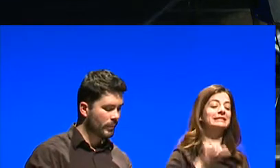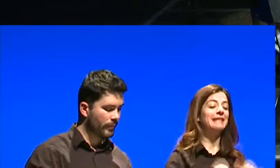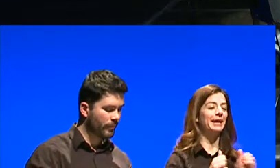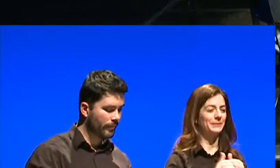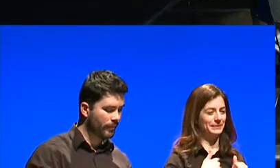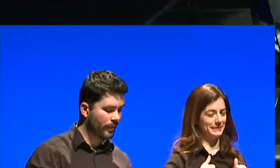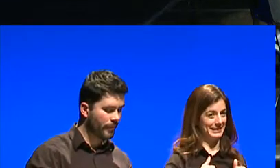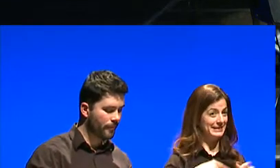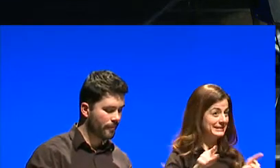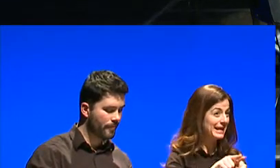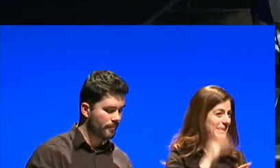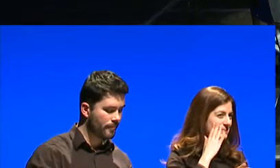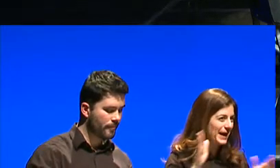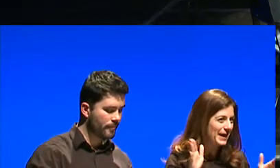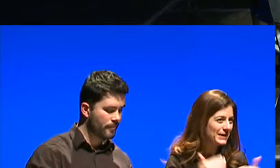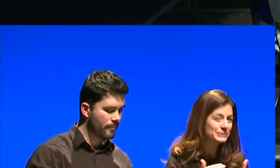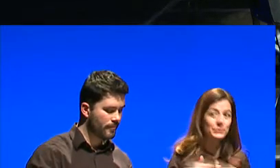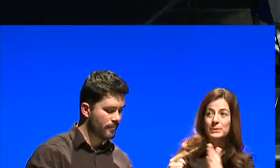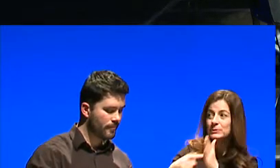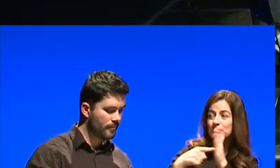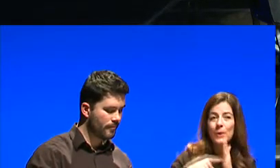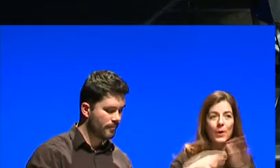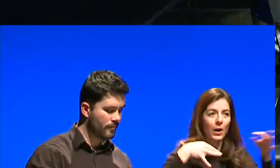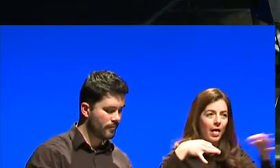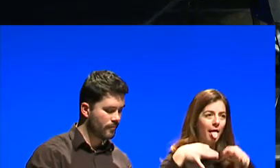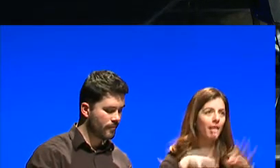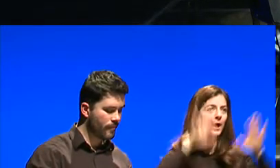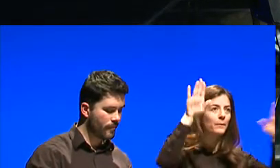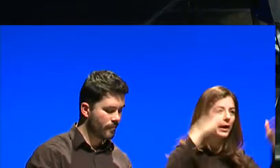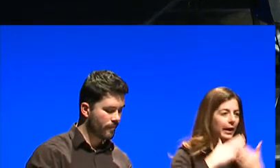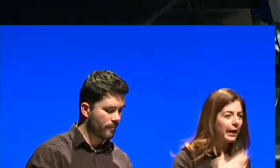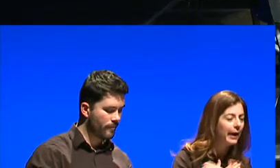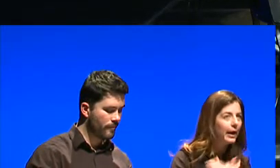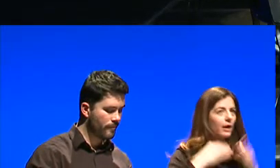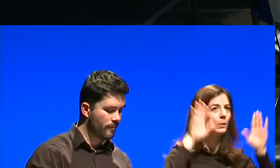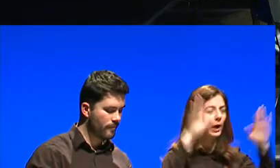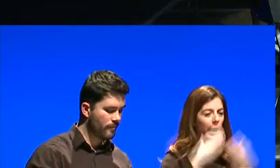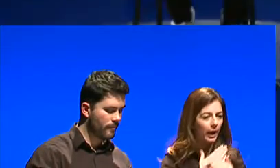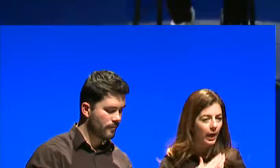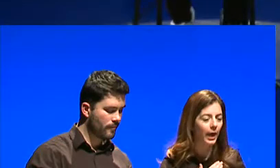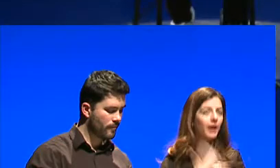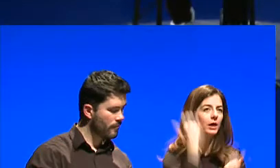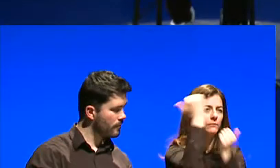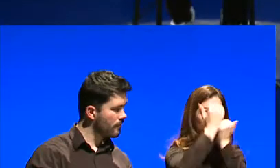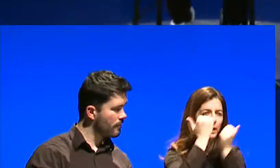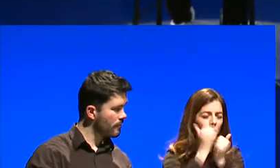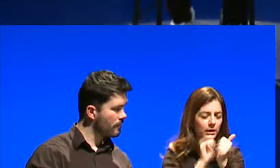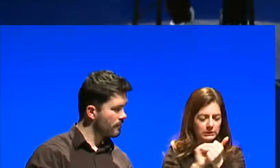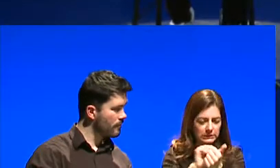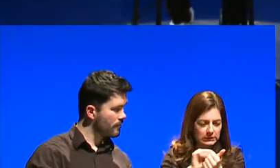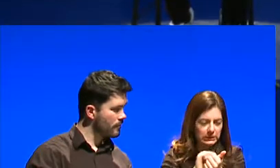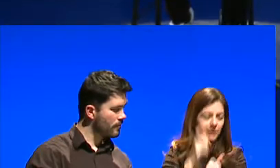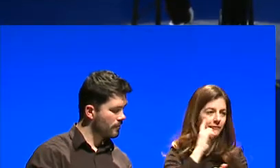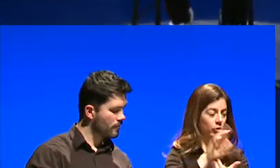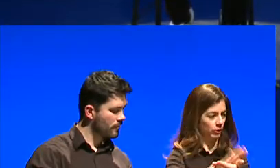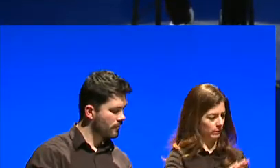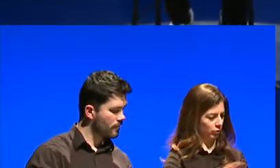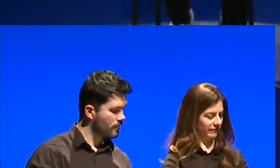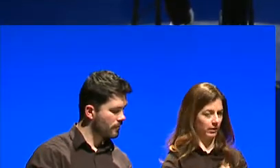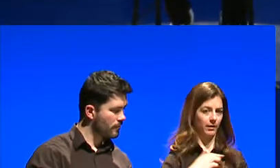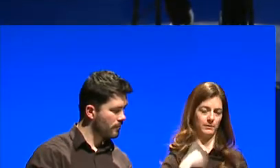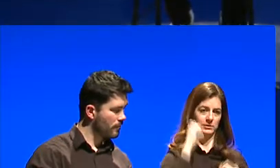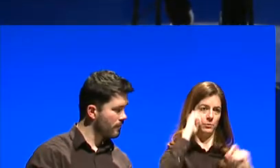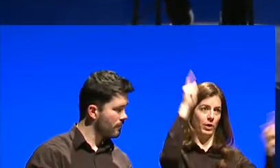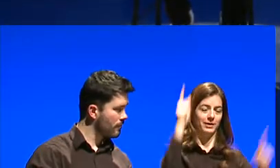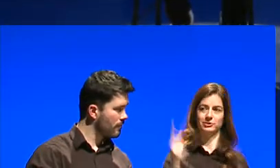shows me how she prays, how she does the wudu, washing her hands and face to purify. I'm surprised when she tells